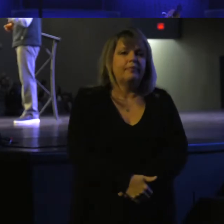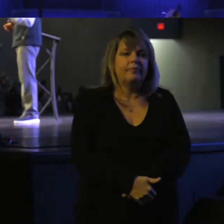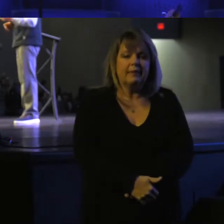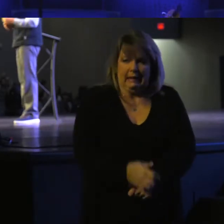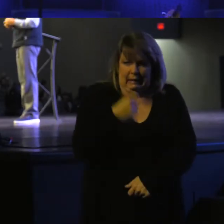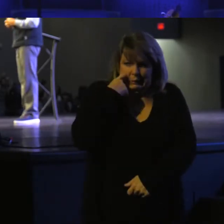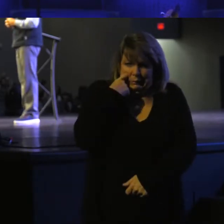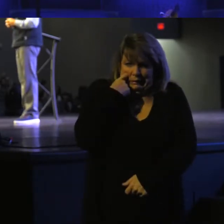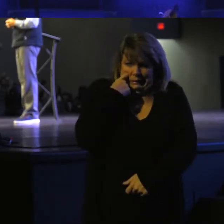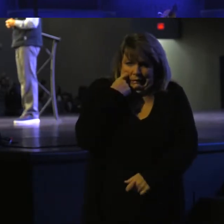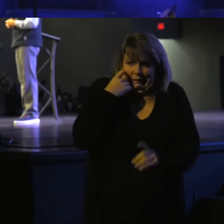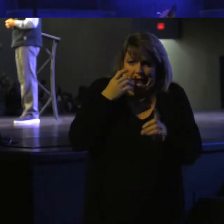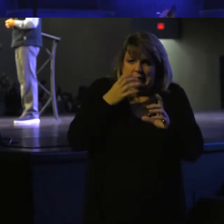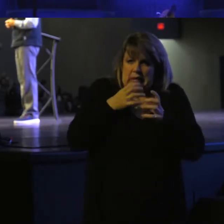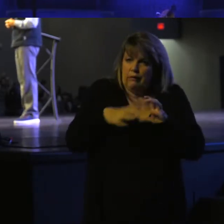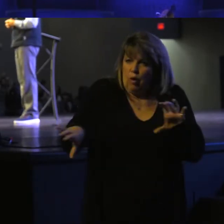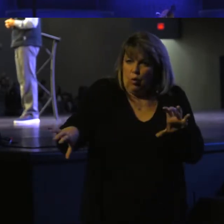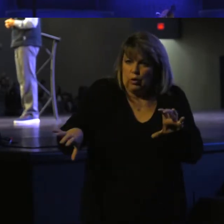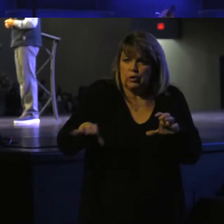Recently divorced.